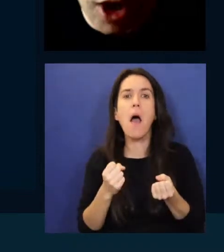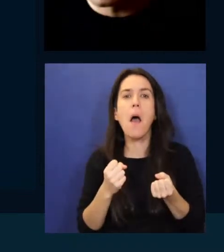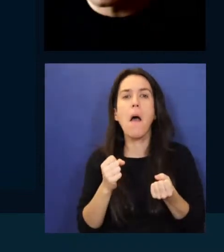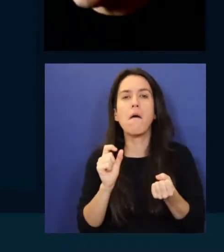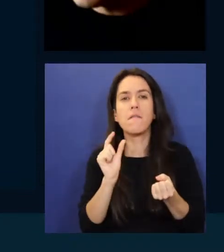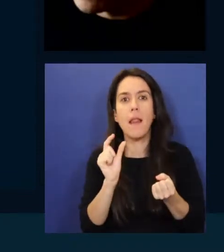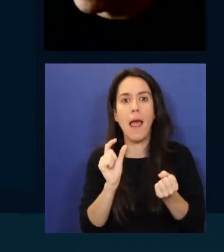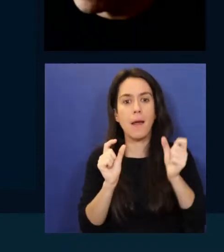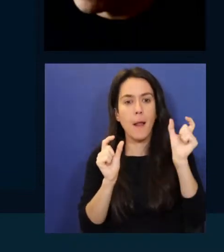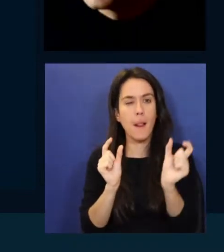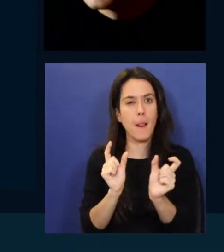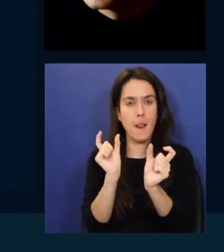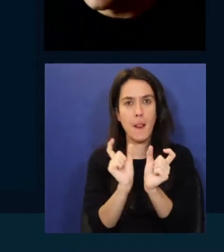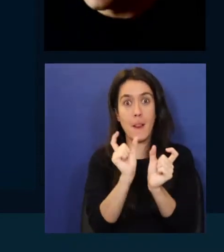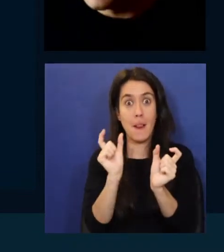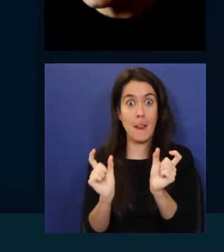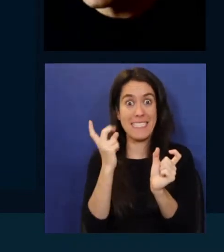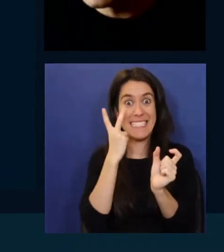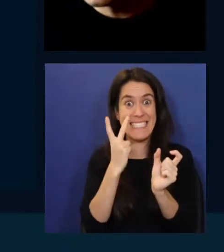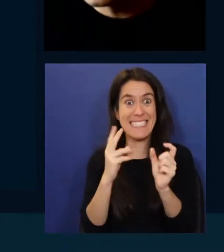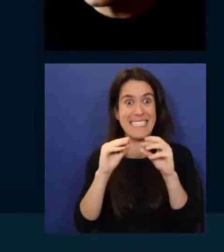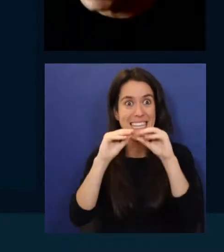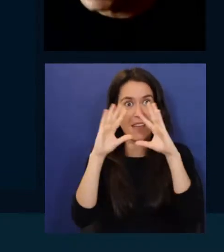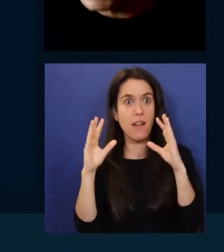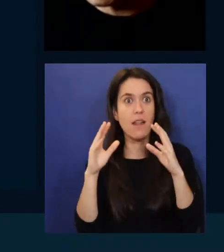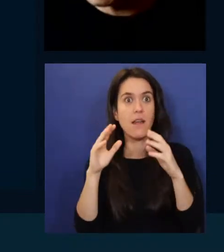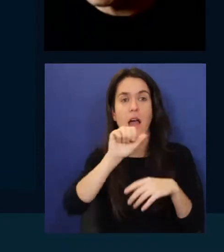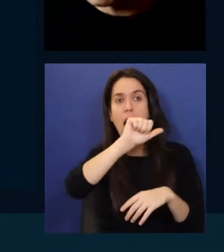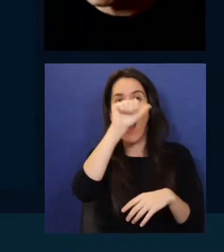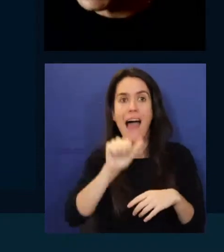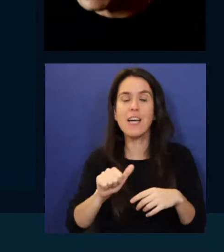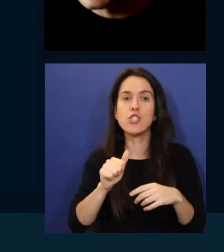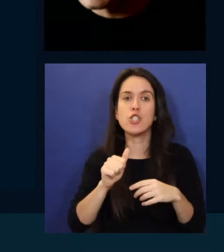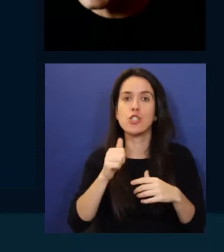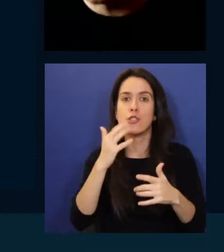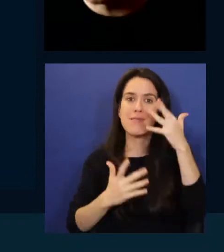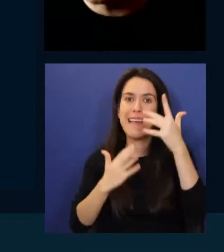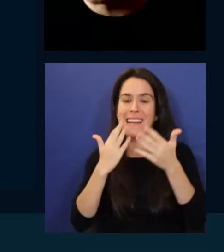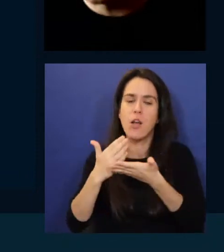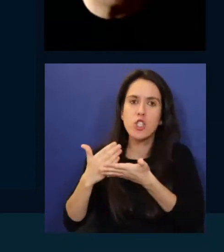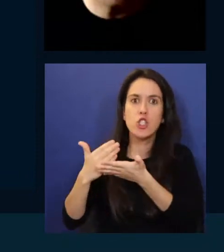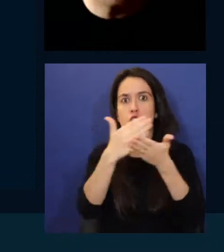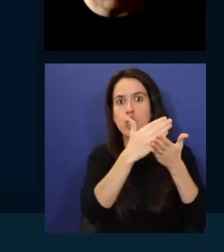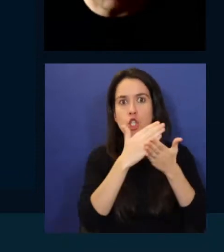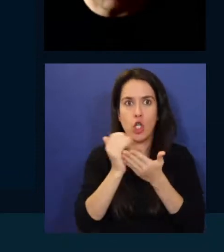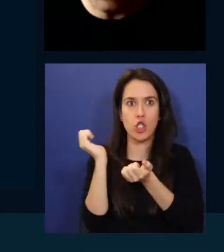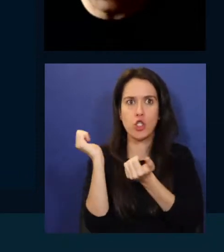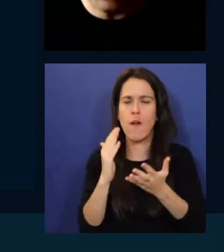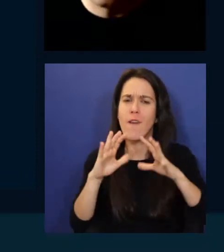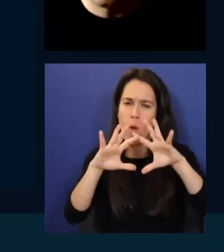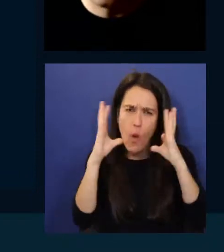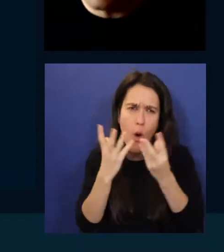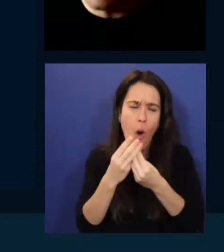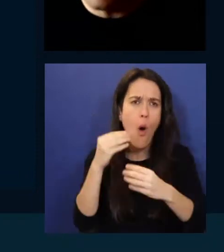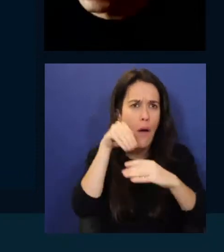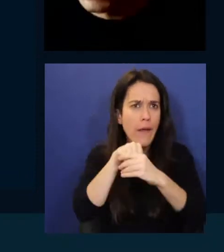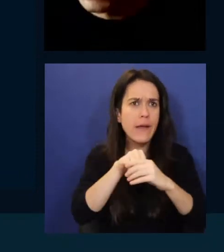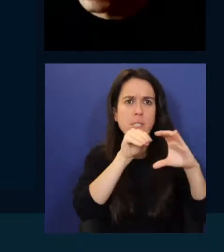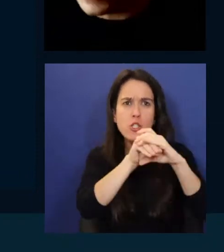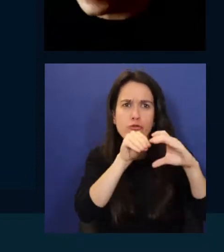important, which essentially is the Azure Data Share Service that works with all our data services like storage,